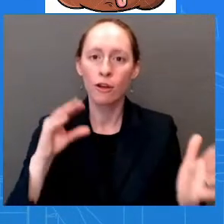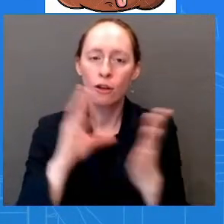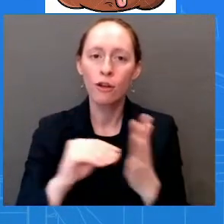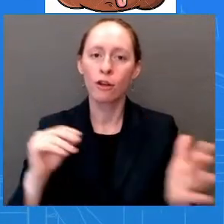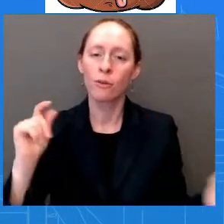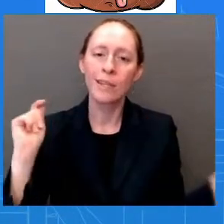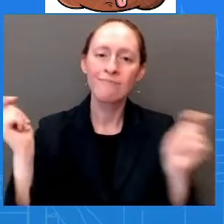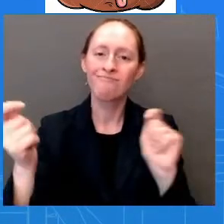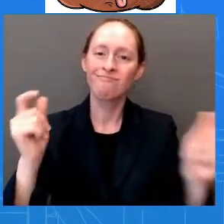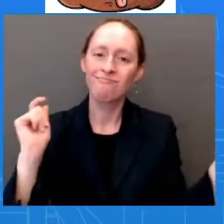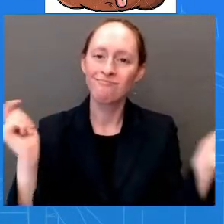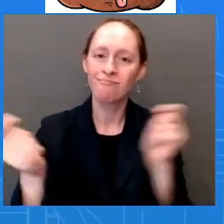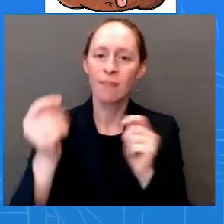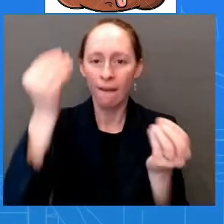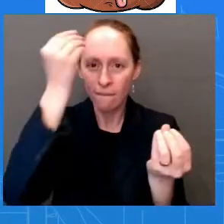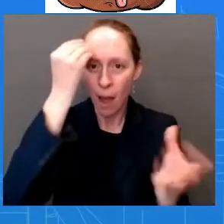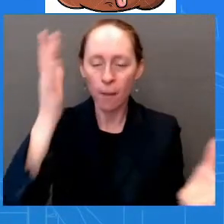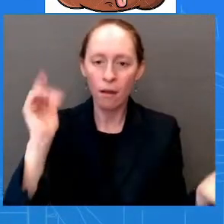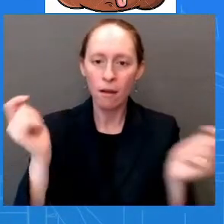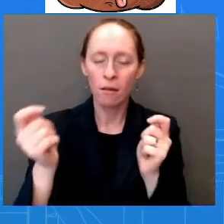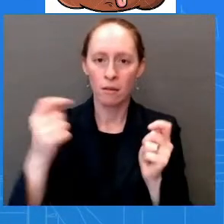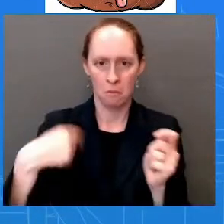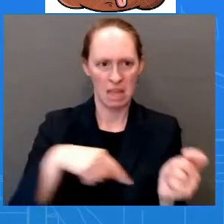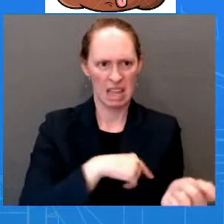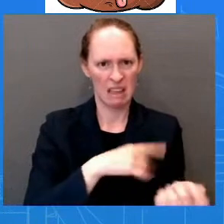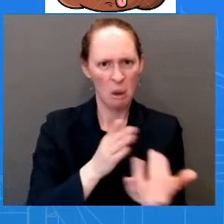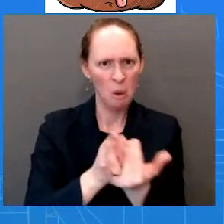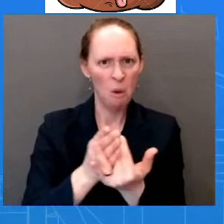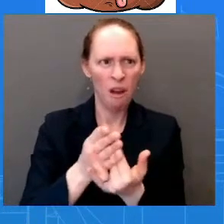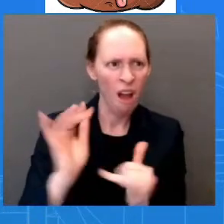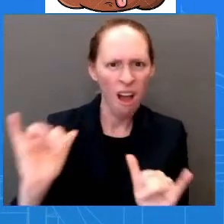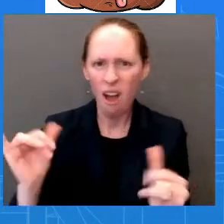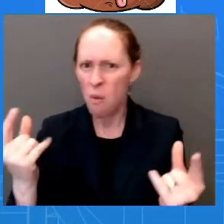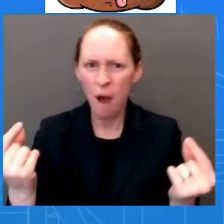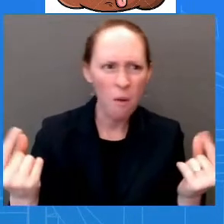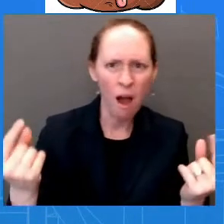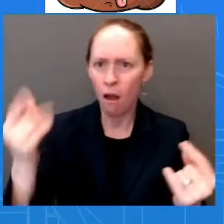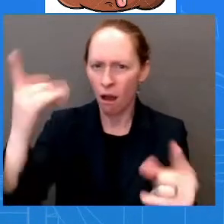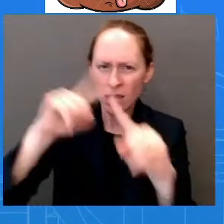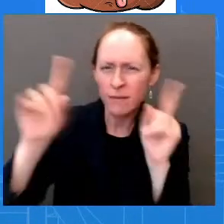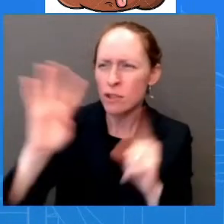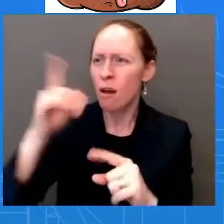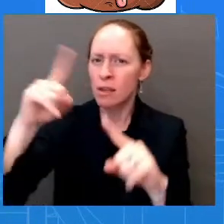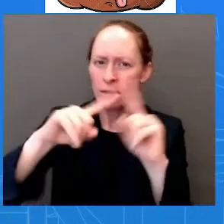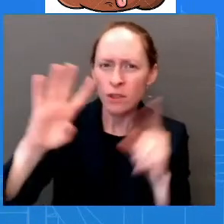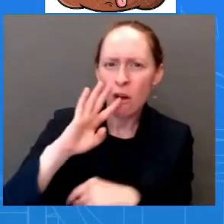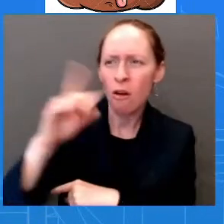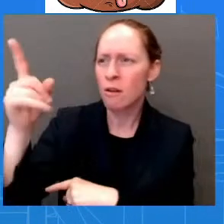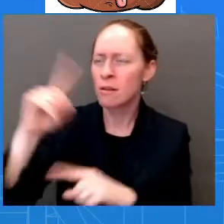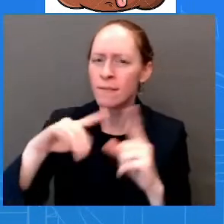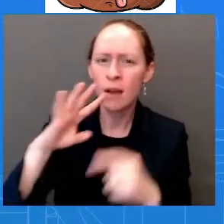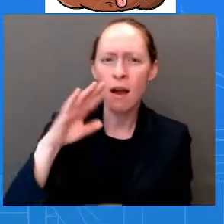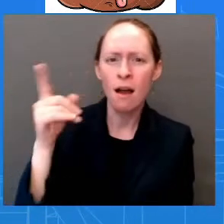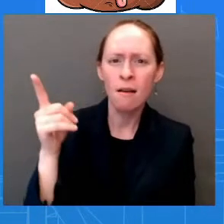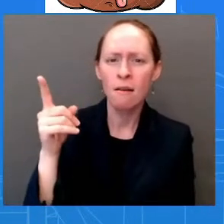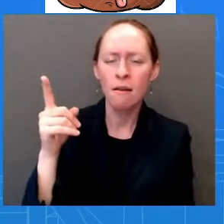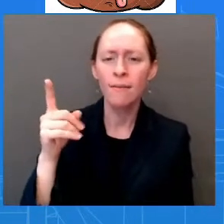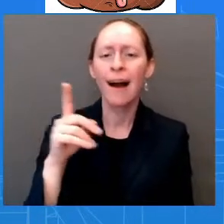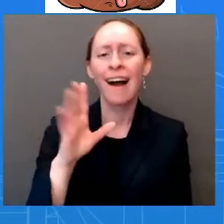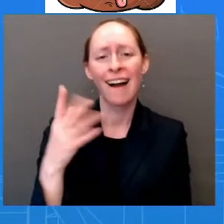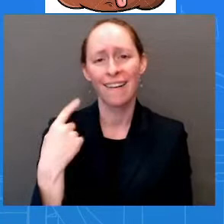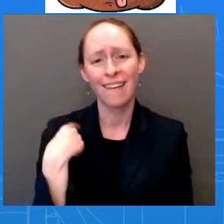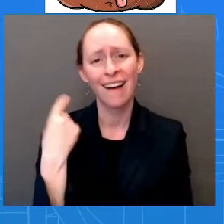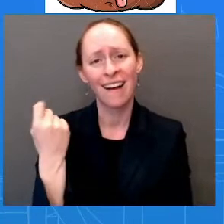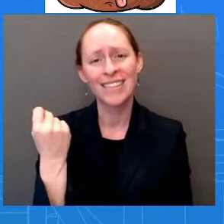why do they keep changing things? You know, a simple comparison and analogy, in January, 2 + 2